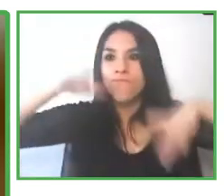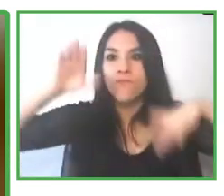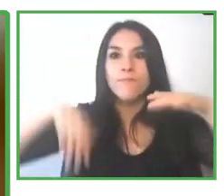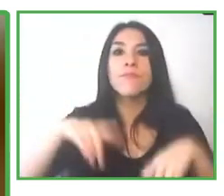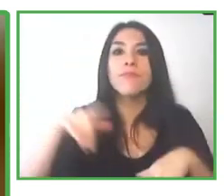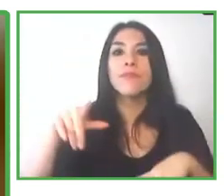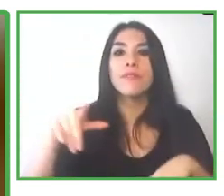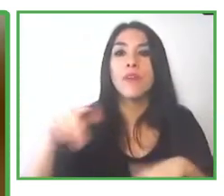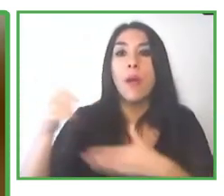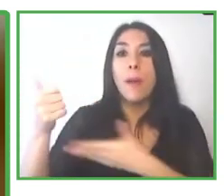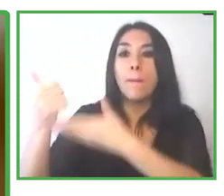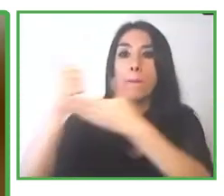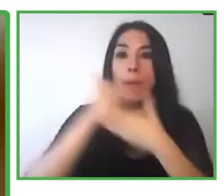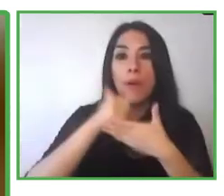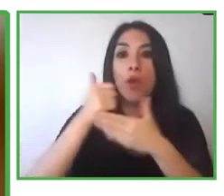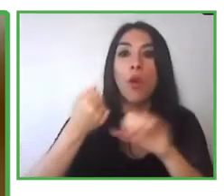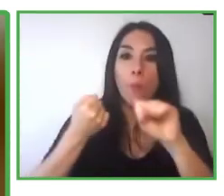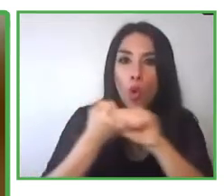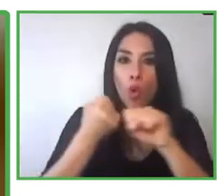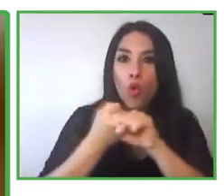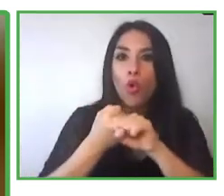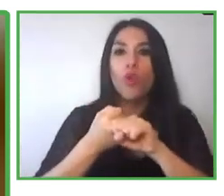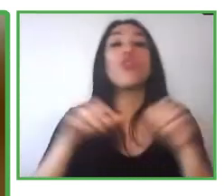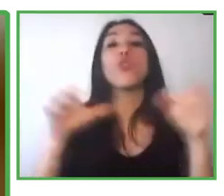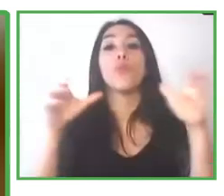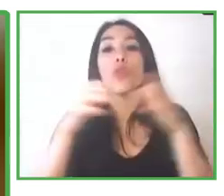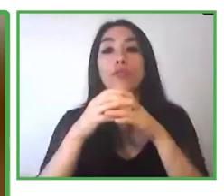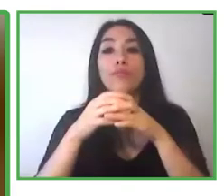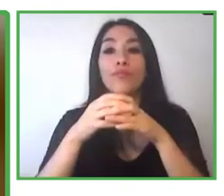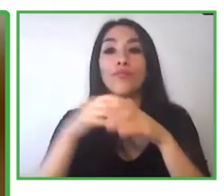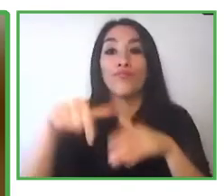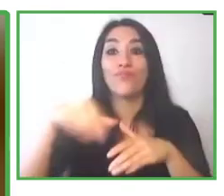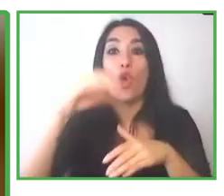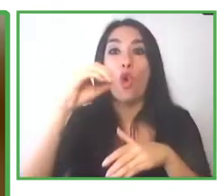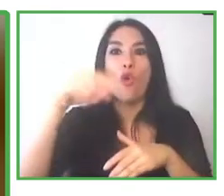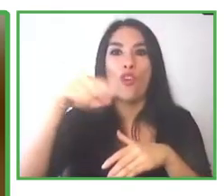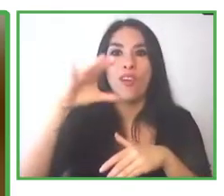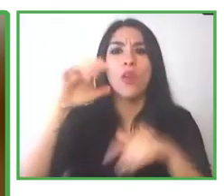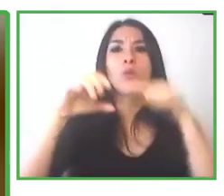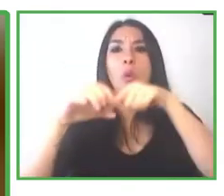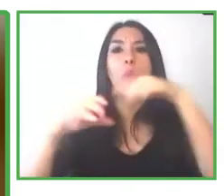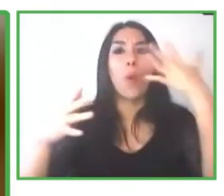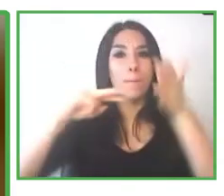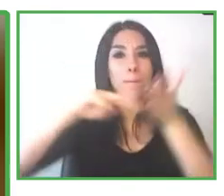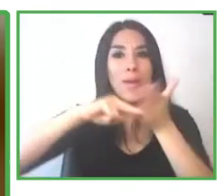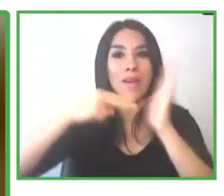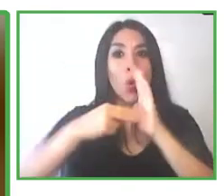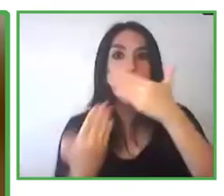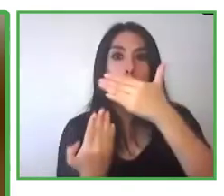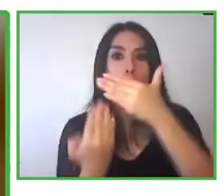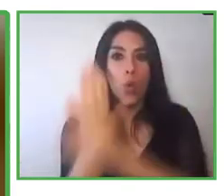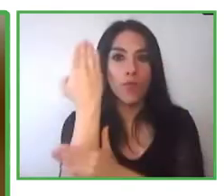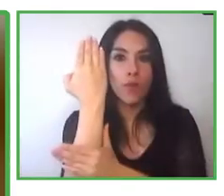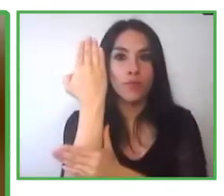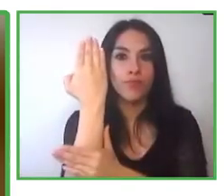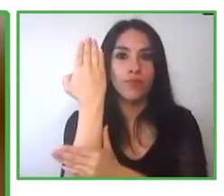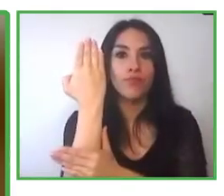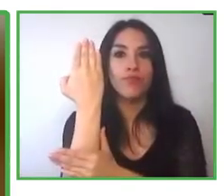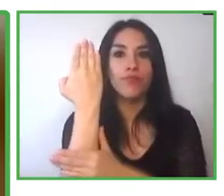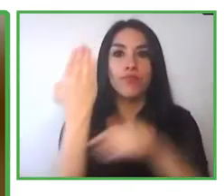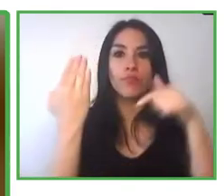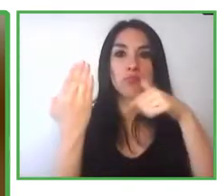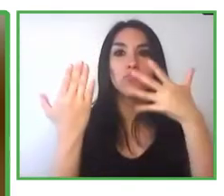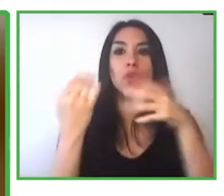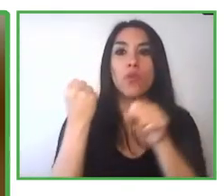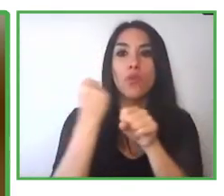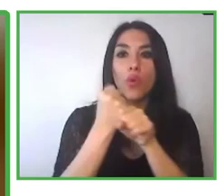assume. For that reason, in 2011, Fundación ONCE studies the possibility of integrating this technology within the adaptation of